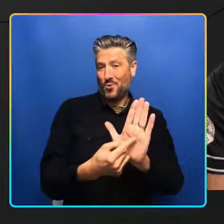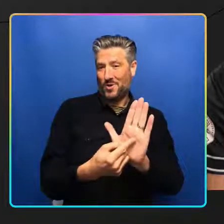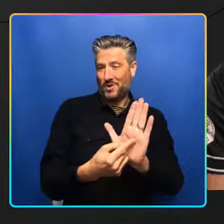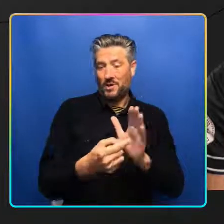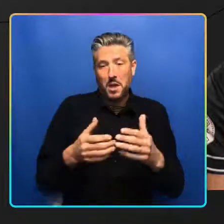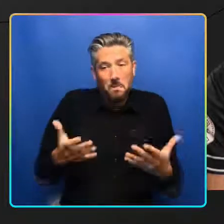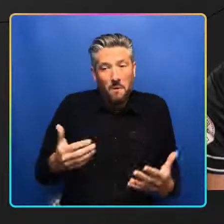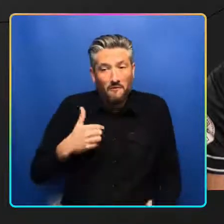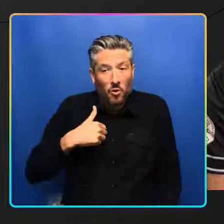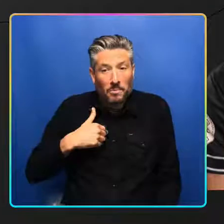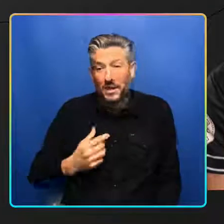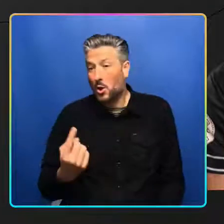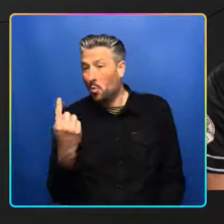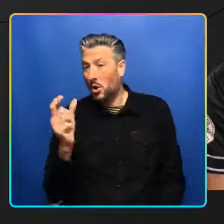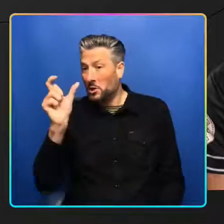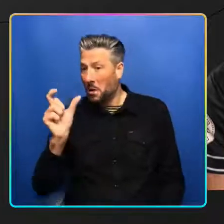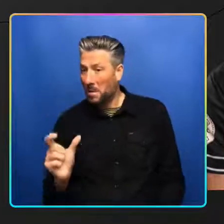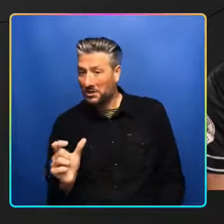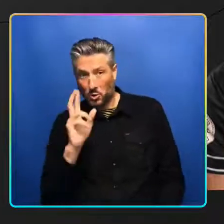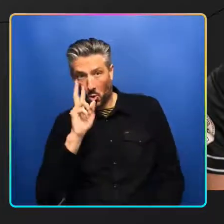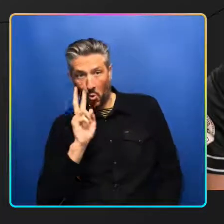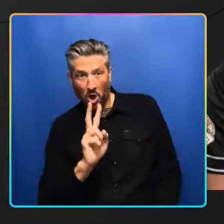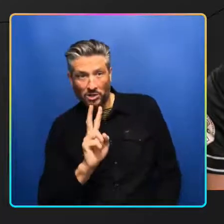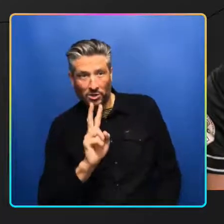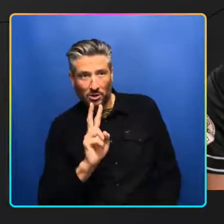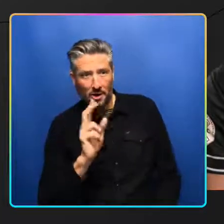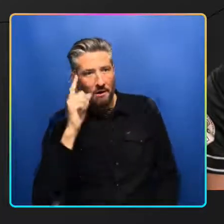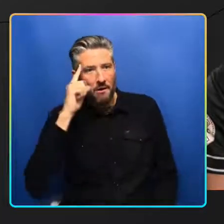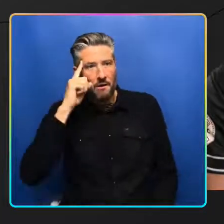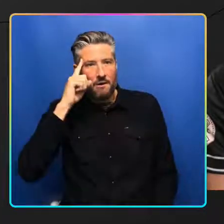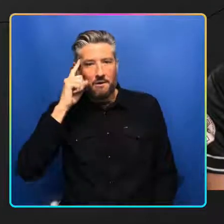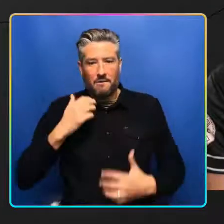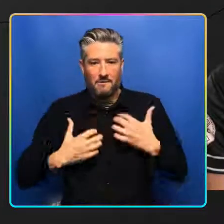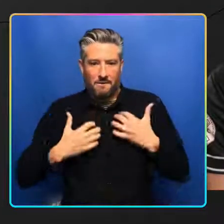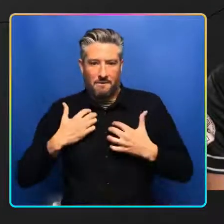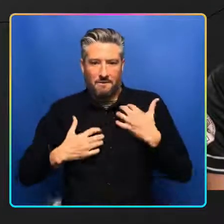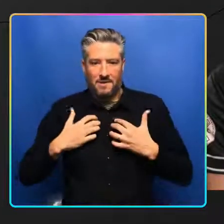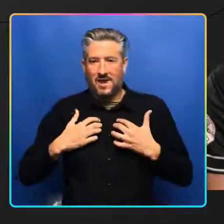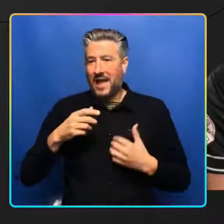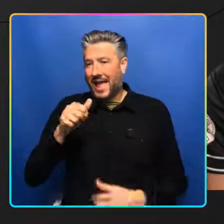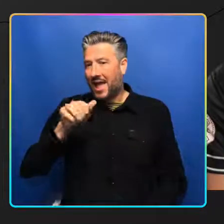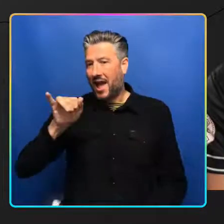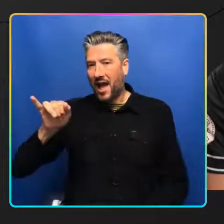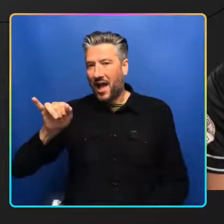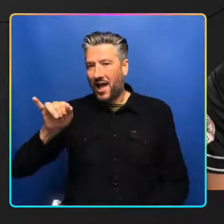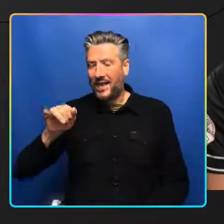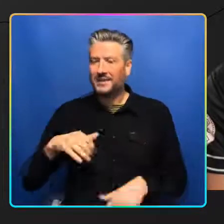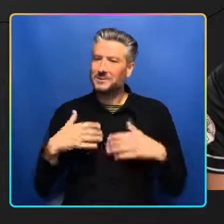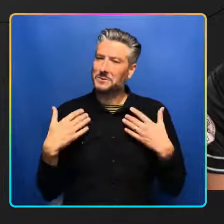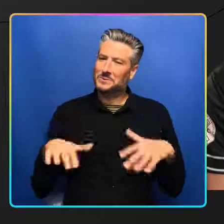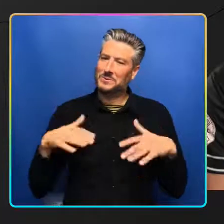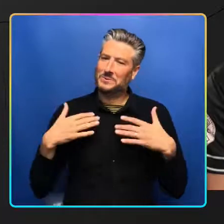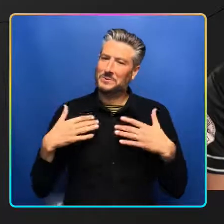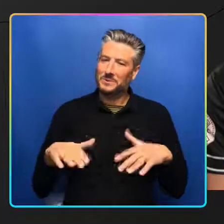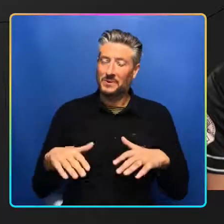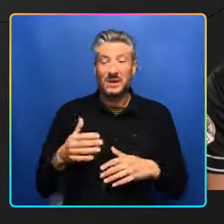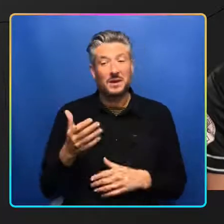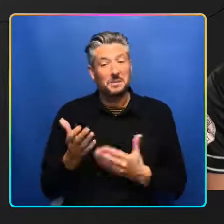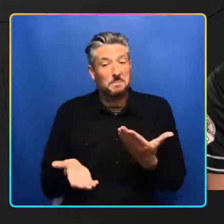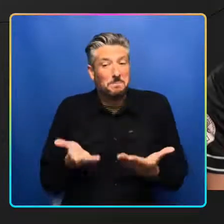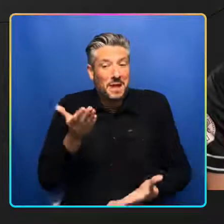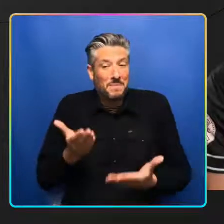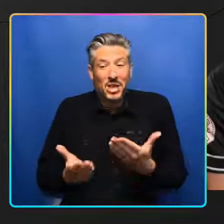in AI and then, I don't know, a few years down the line tells us that, they really enjoyed watching this and that they got into it, that would